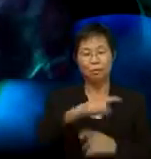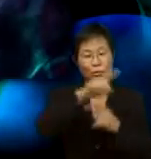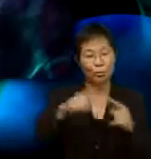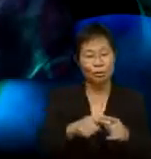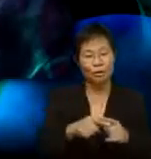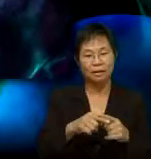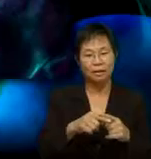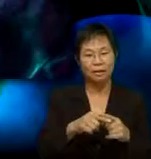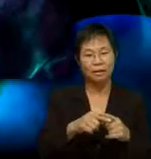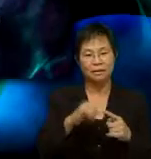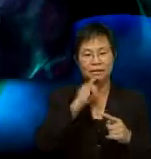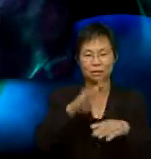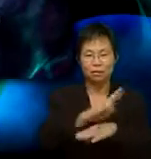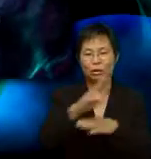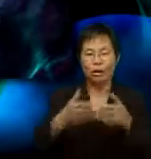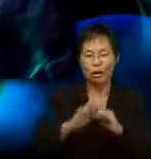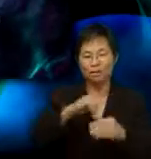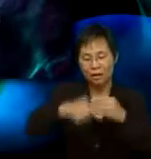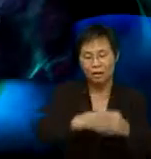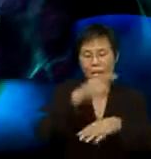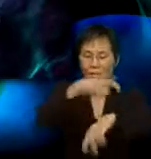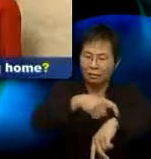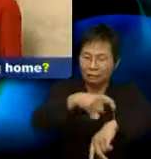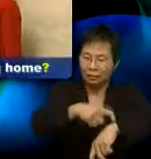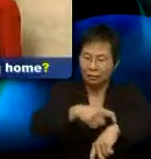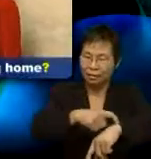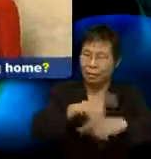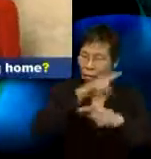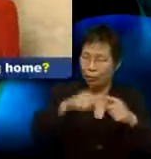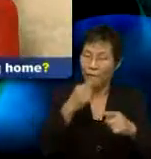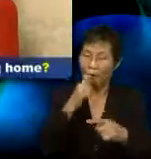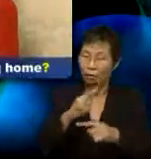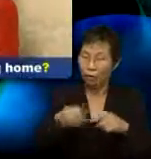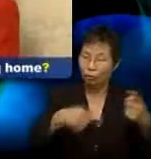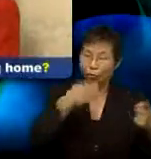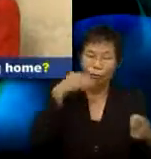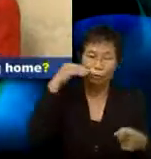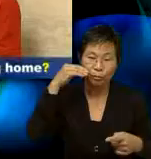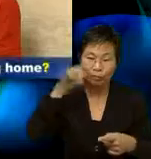When is used to ask about time? When are you going home?